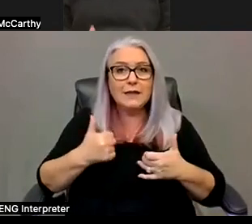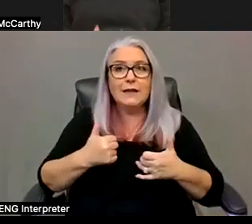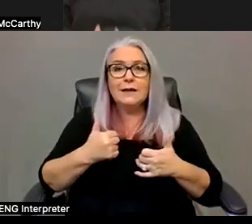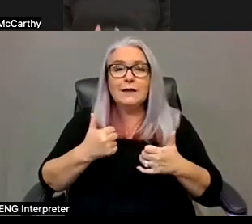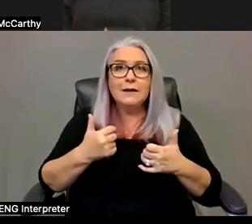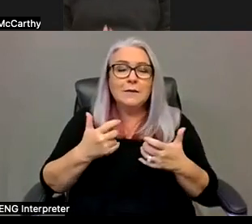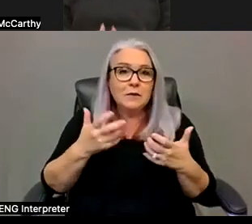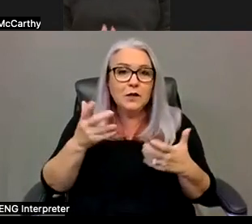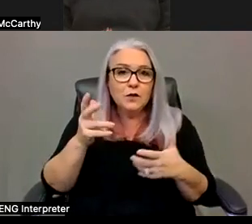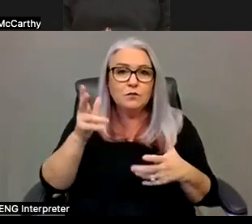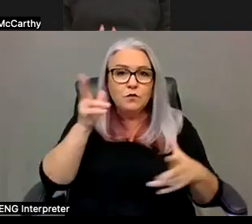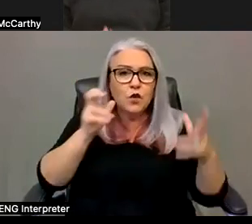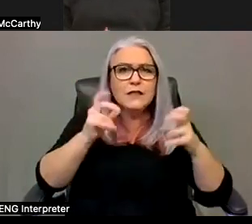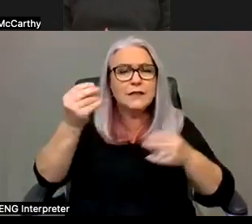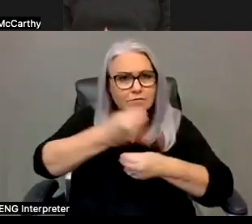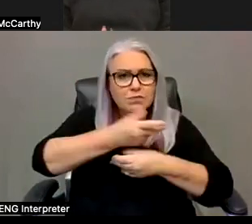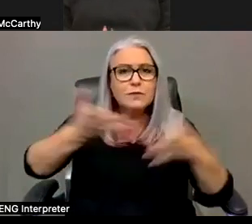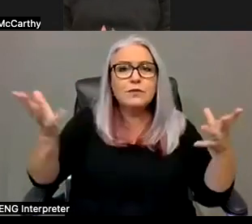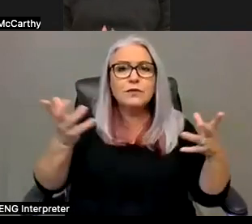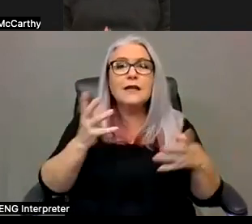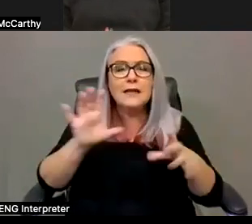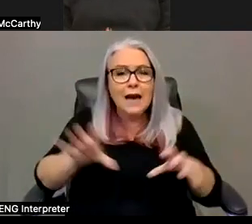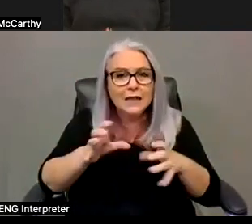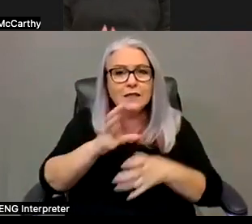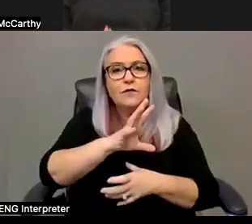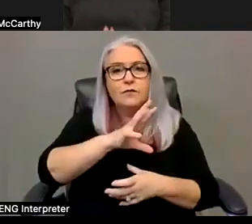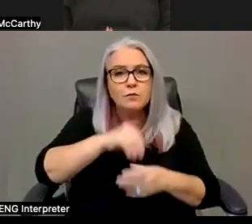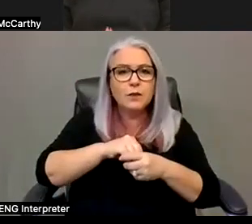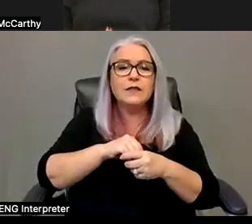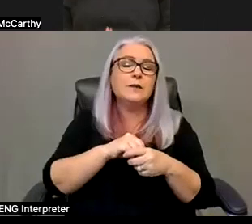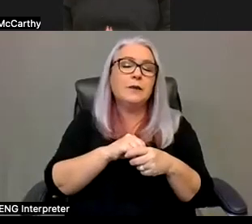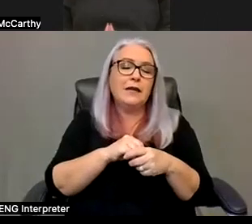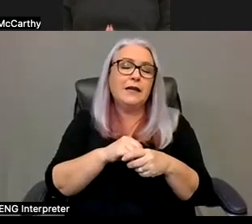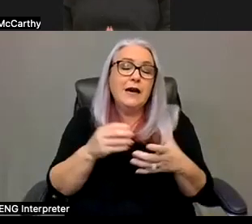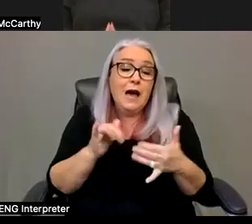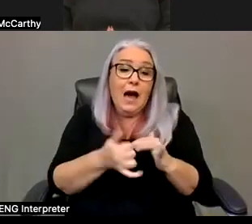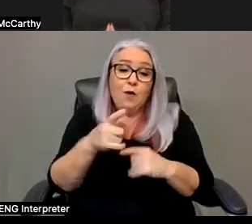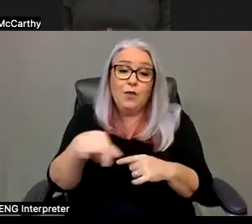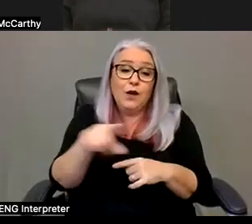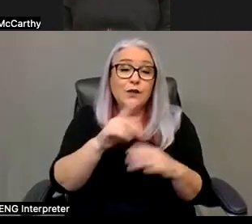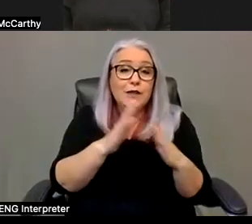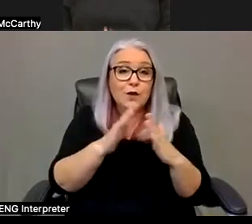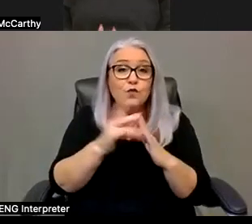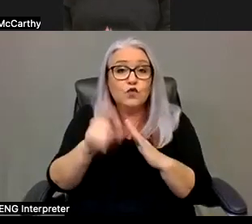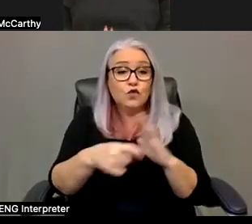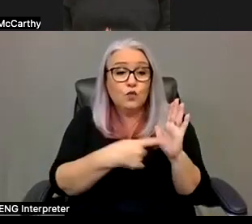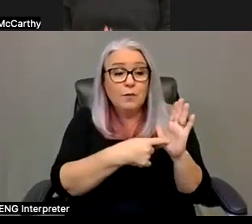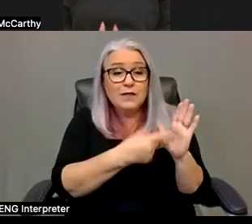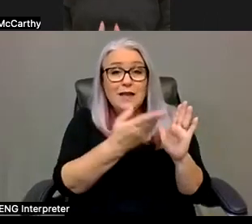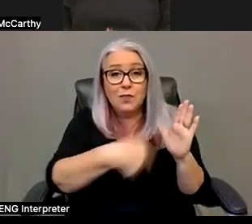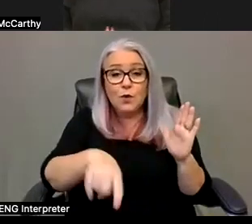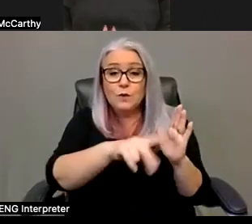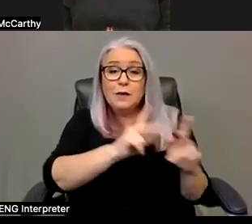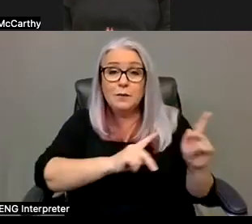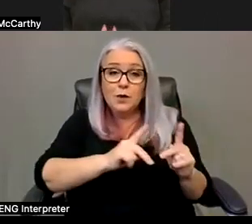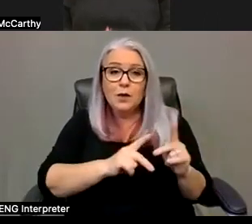able to have an active role and participation to how their town should represent them. Because at the end of the day,